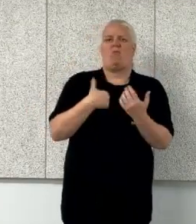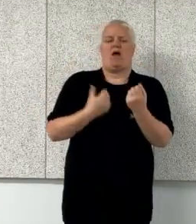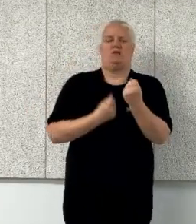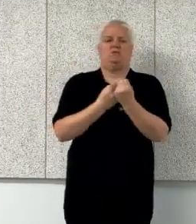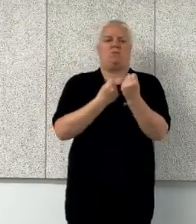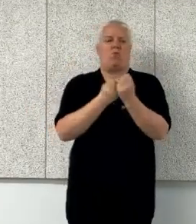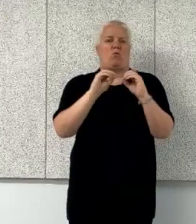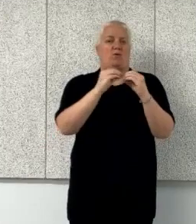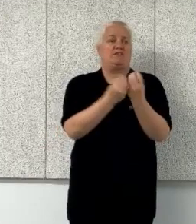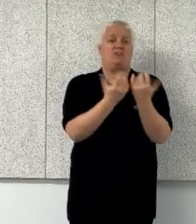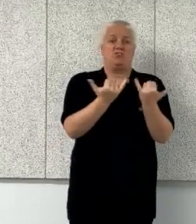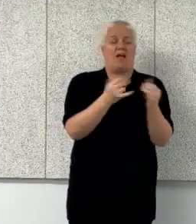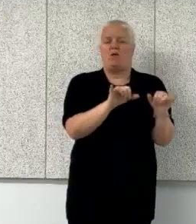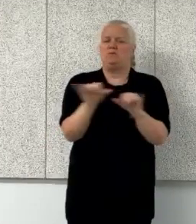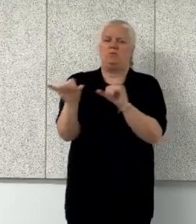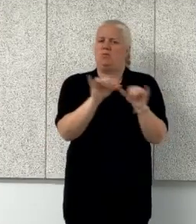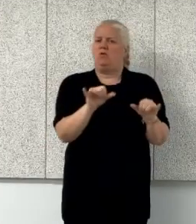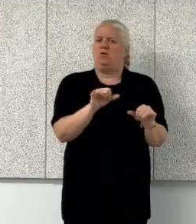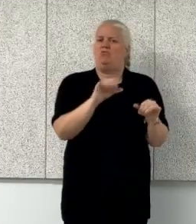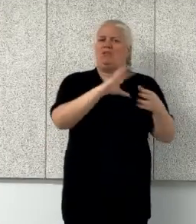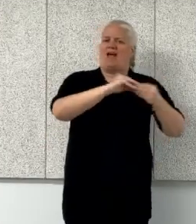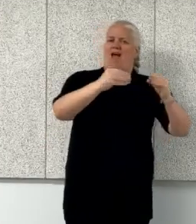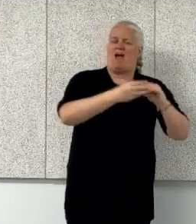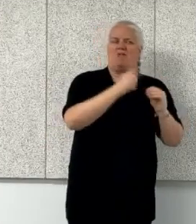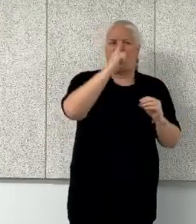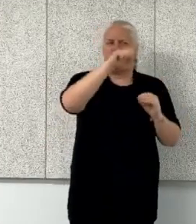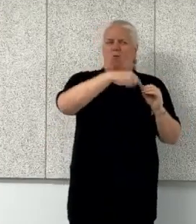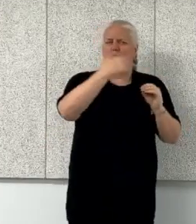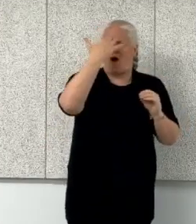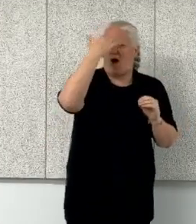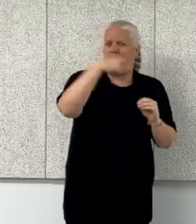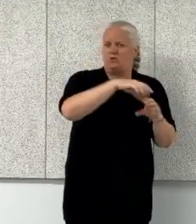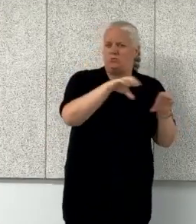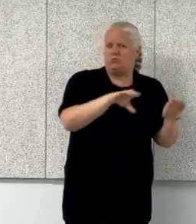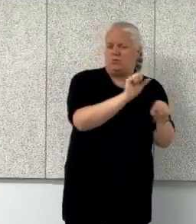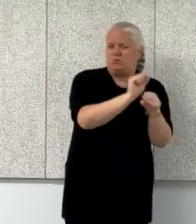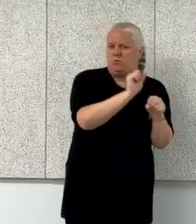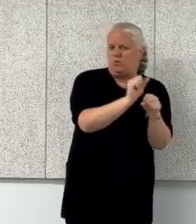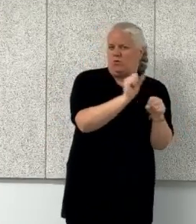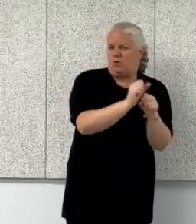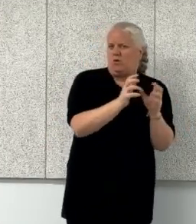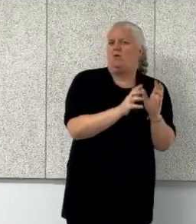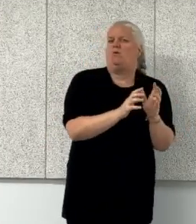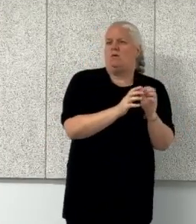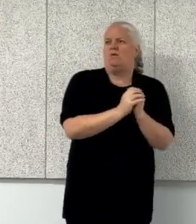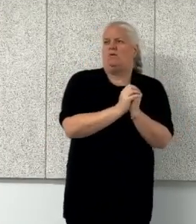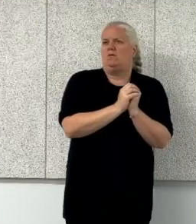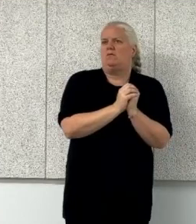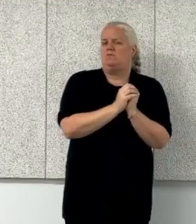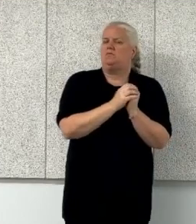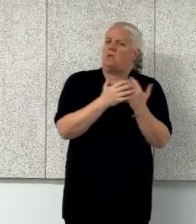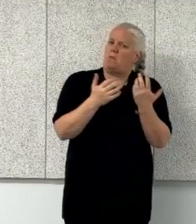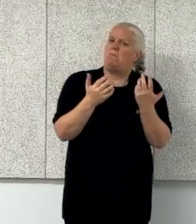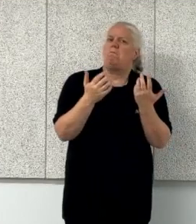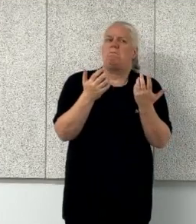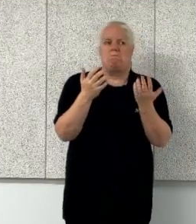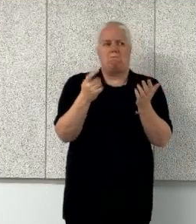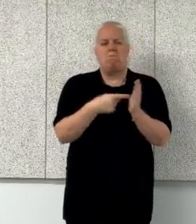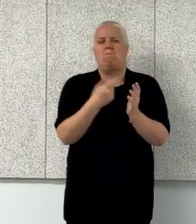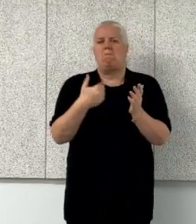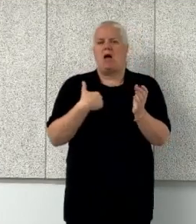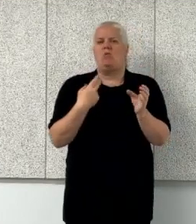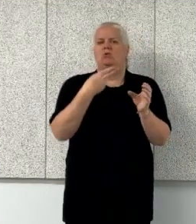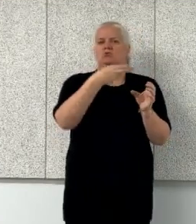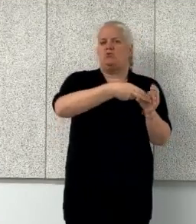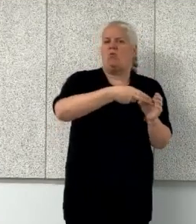institutional marketing and narrative around why they do what they do, right? So it is not uncommon that I will join an organization at a moment